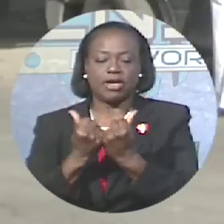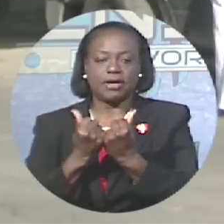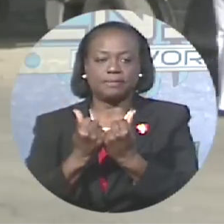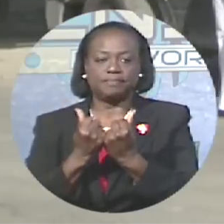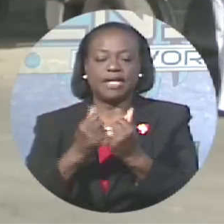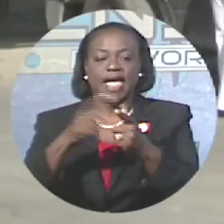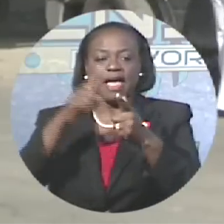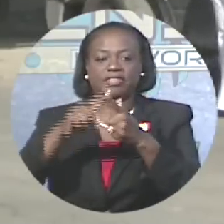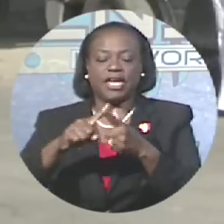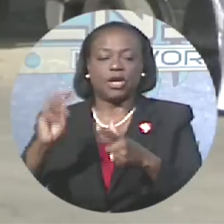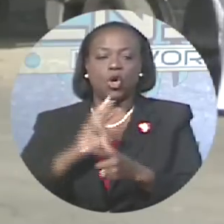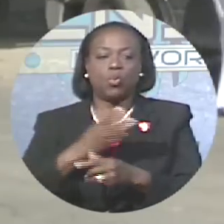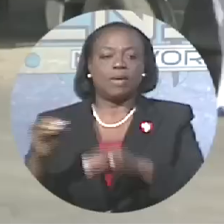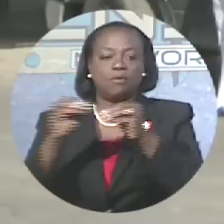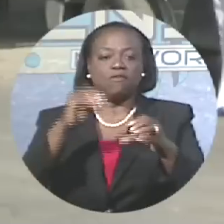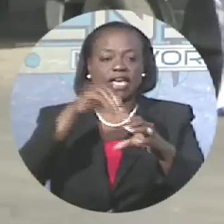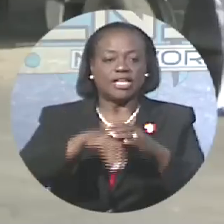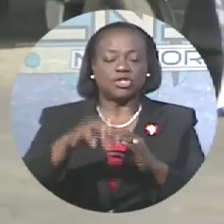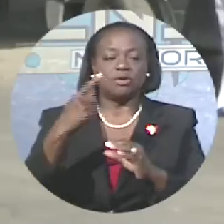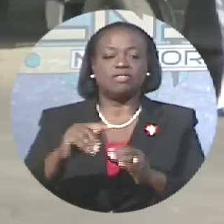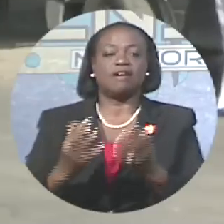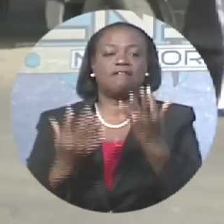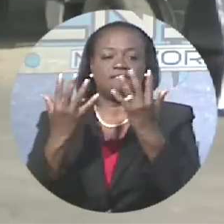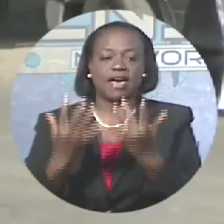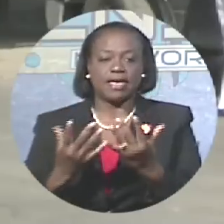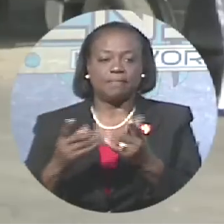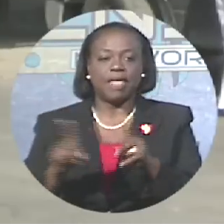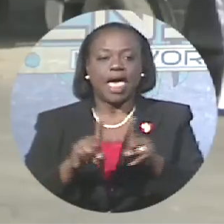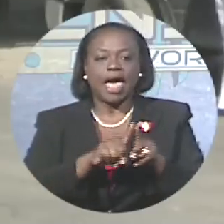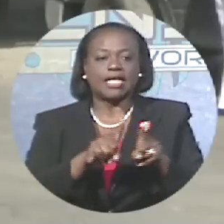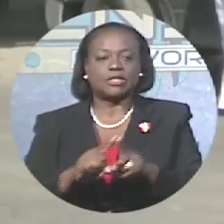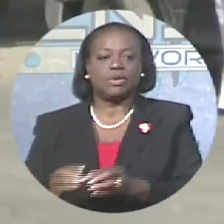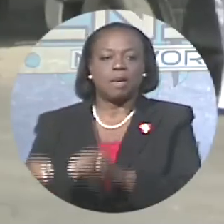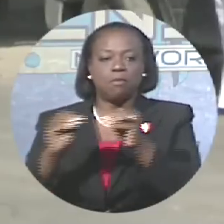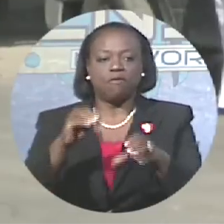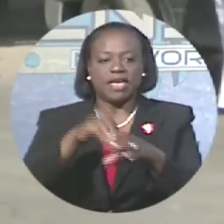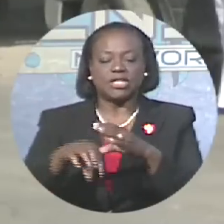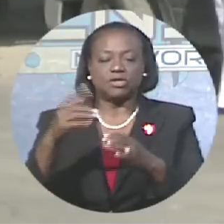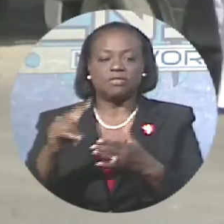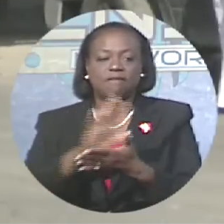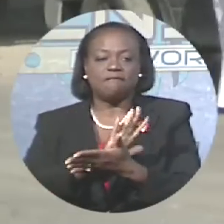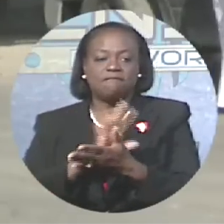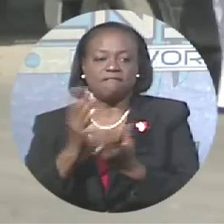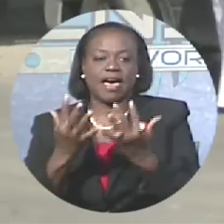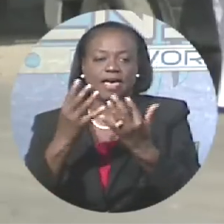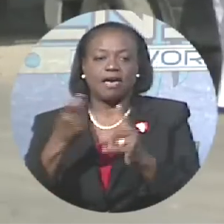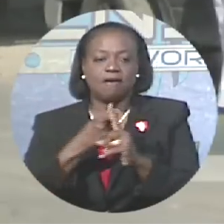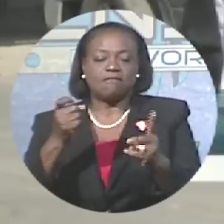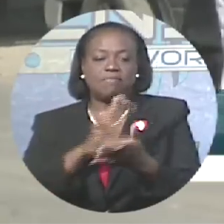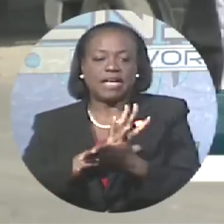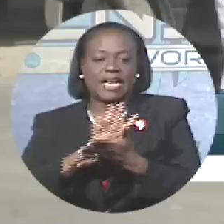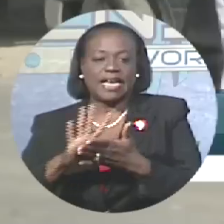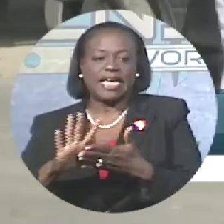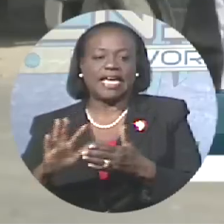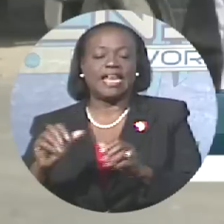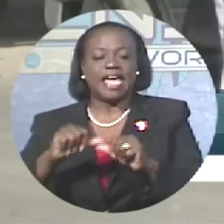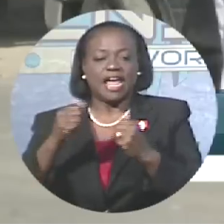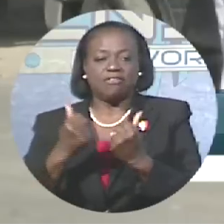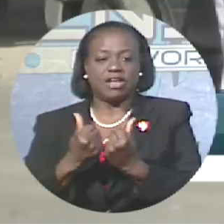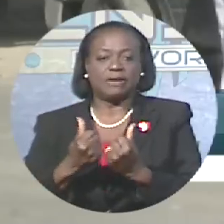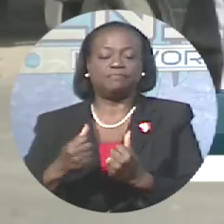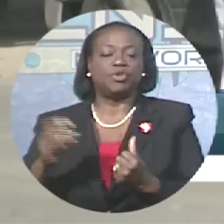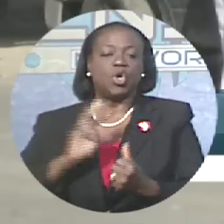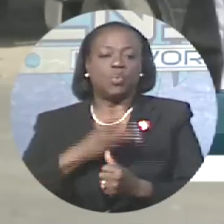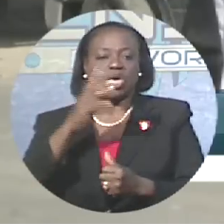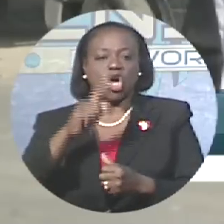instrumentation, and then we move into the fire. As we move into the fire from the clean area, we got little slight bumps, little slight